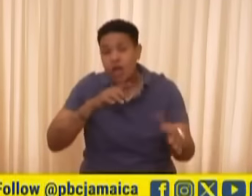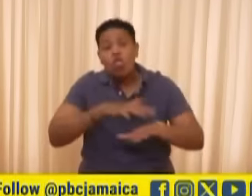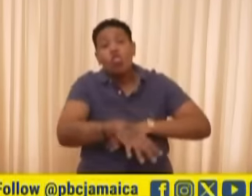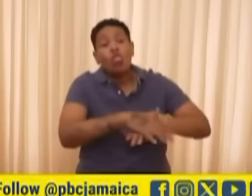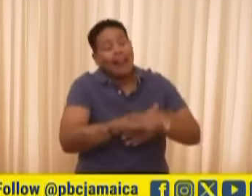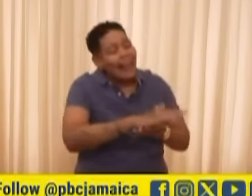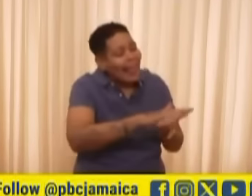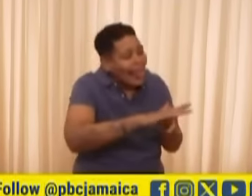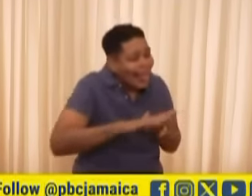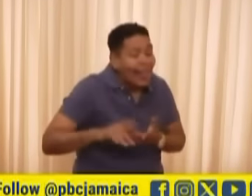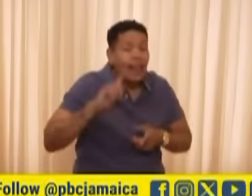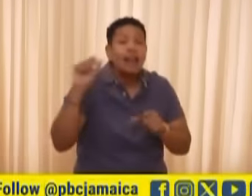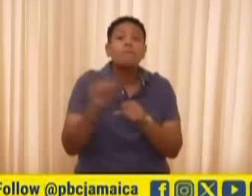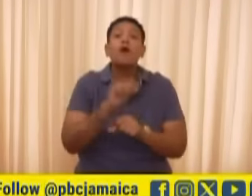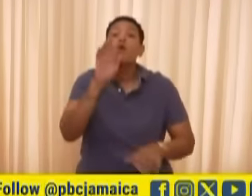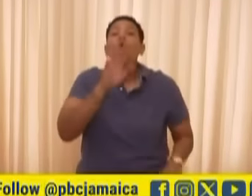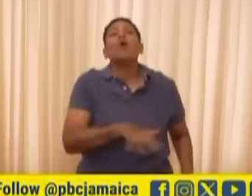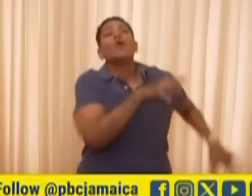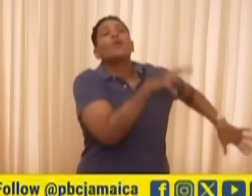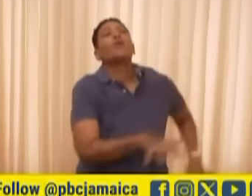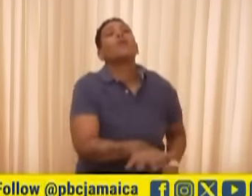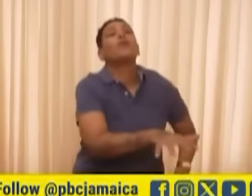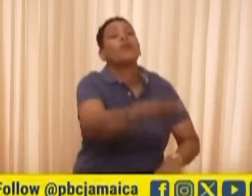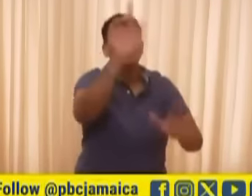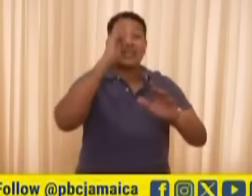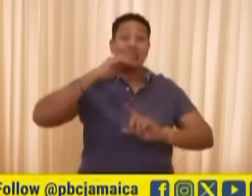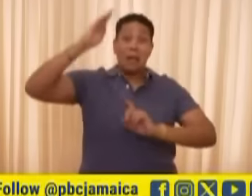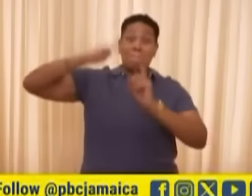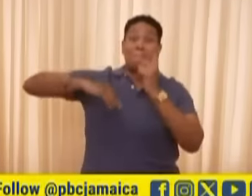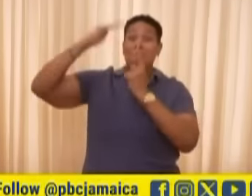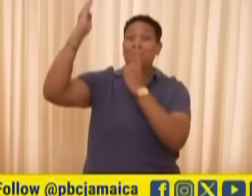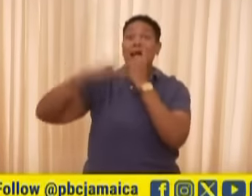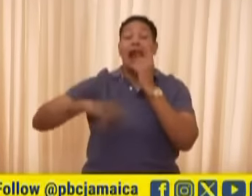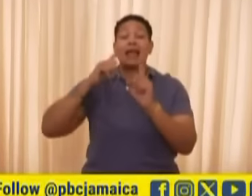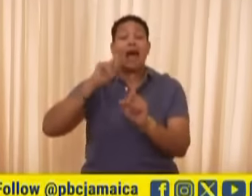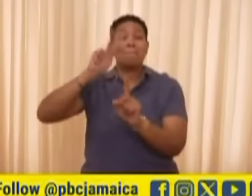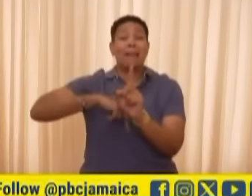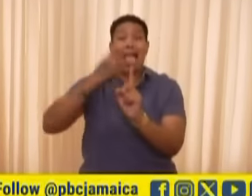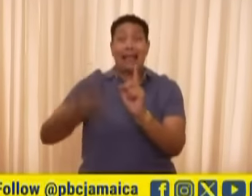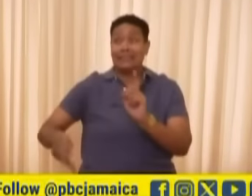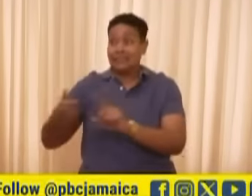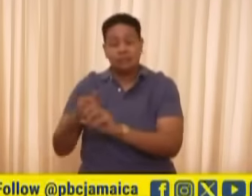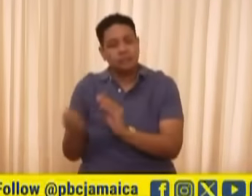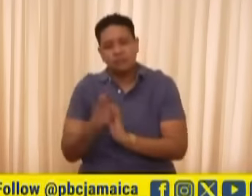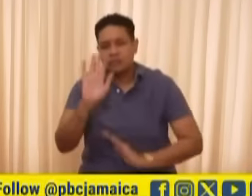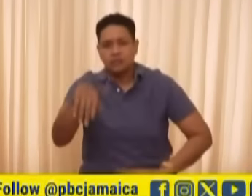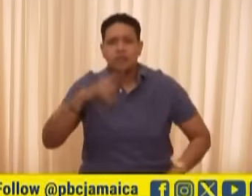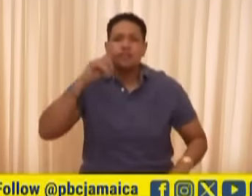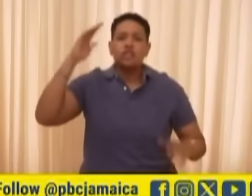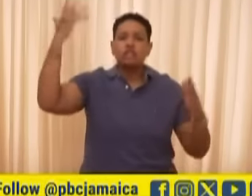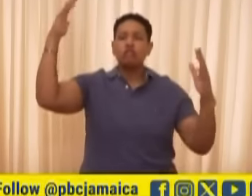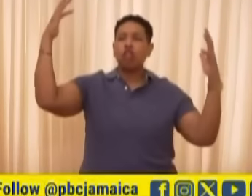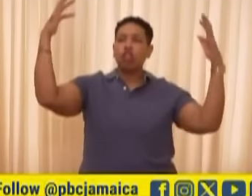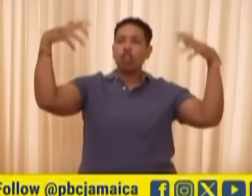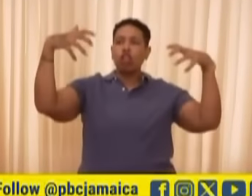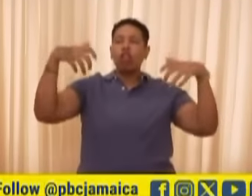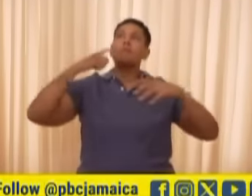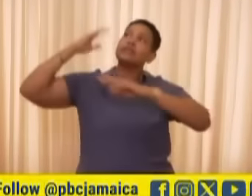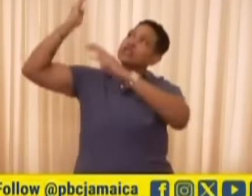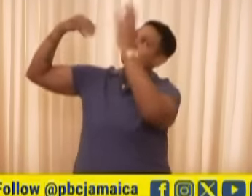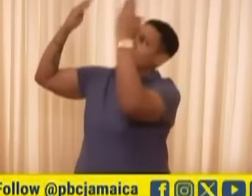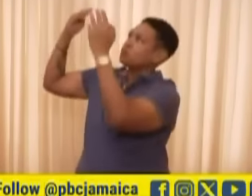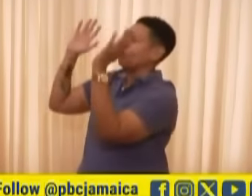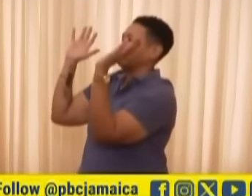so that you can have the free flow of water. If you're banana and planting farmers, please get rid of the overhanging trees, prop up your